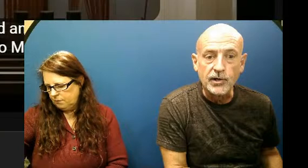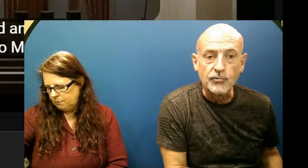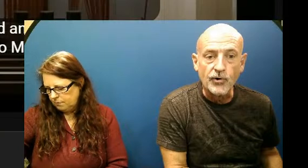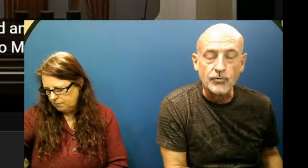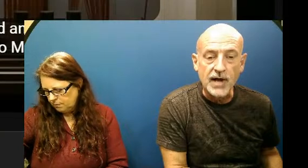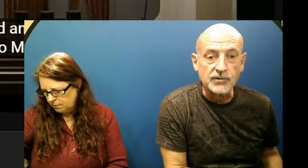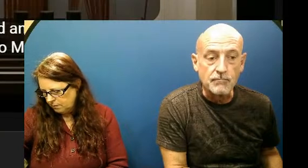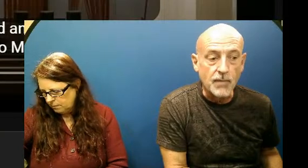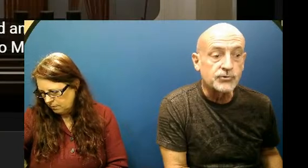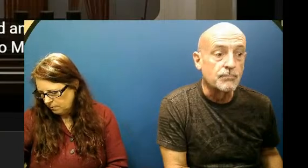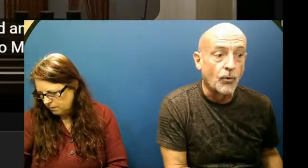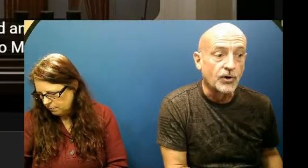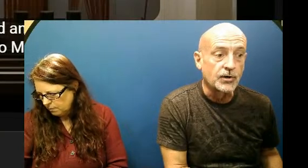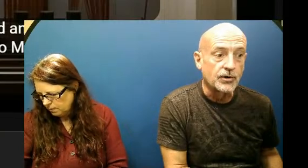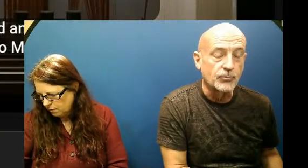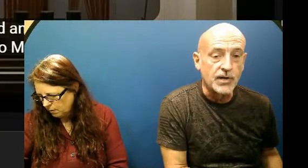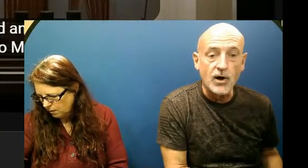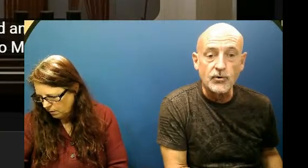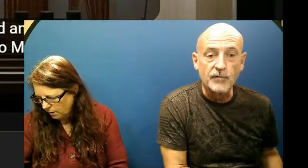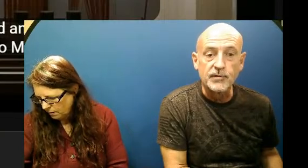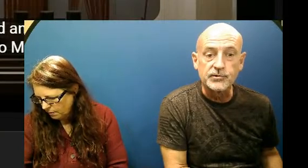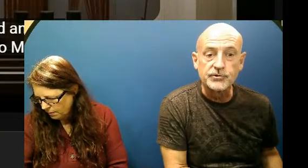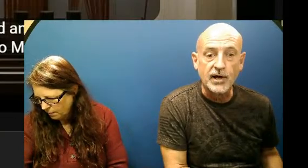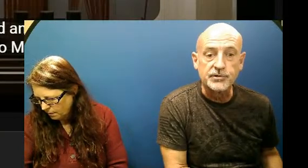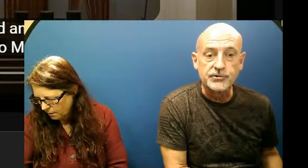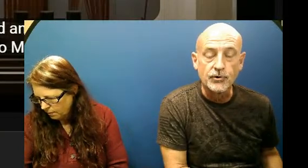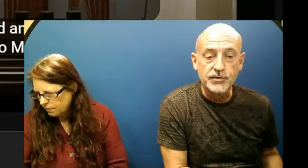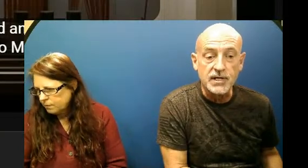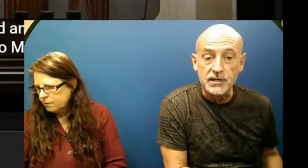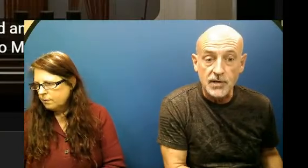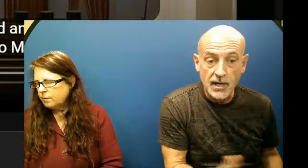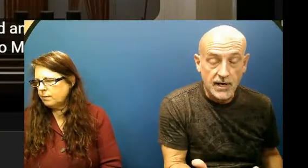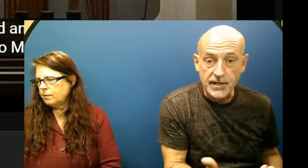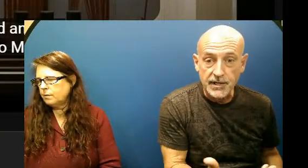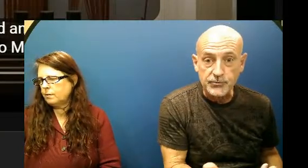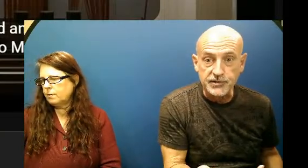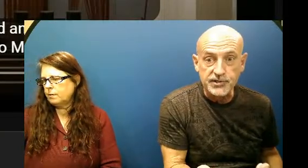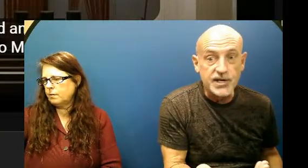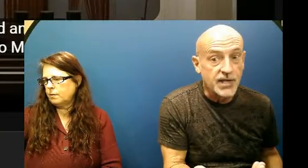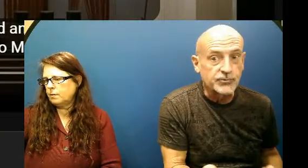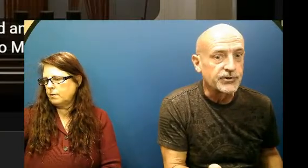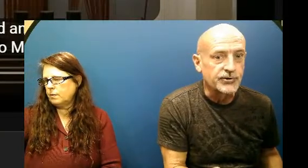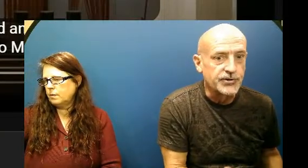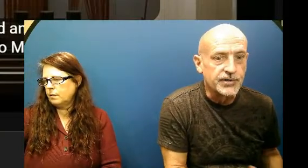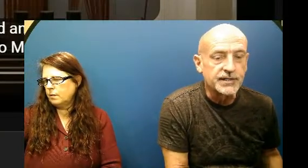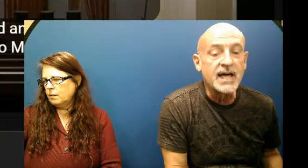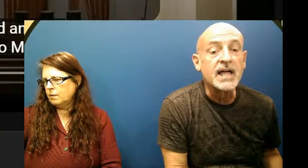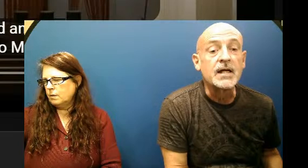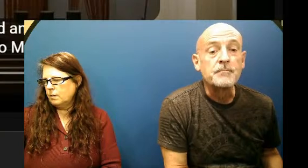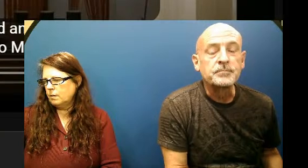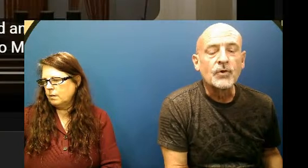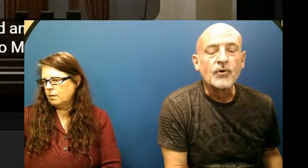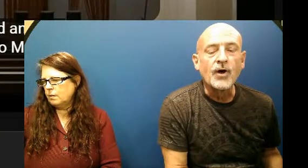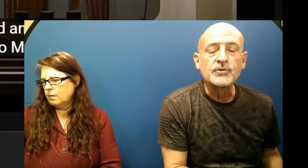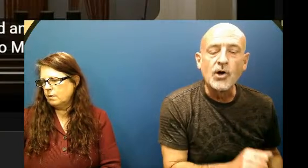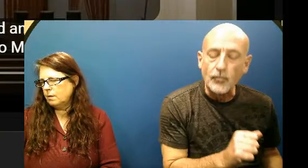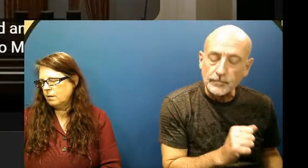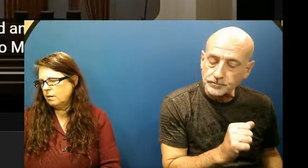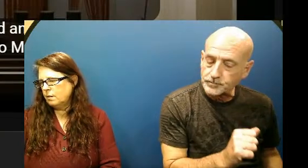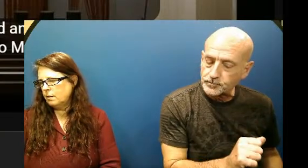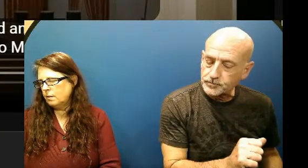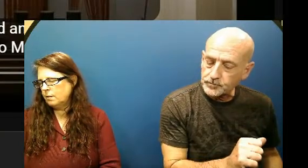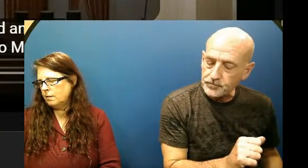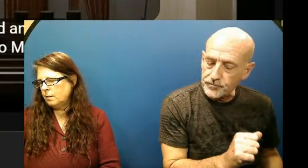And we only wrote down the most important because we know government's going to try to screw with these. And as we can see, that's what they're doing today. Right.